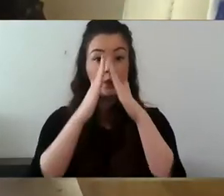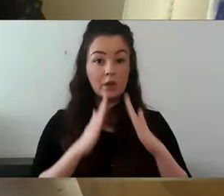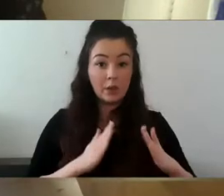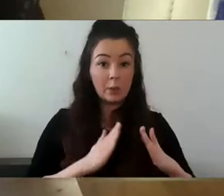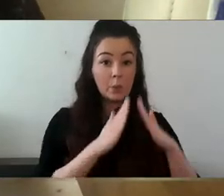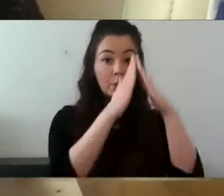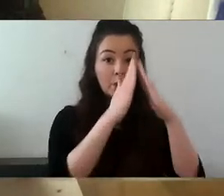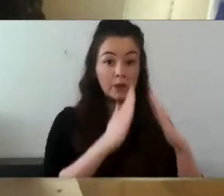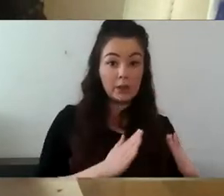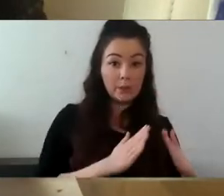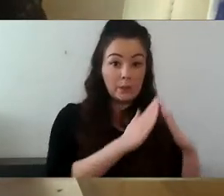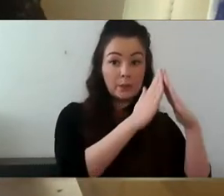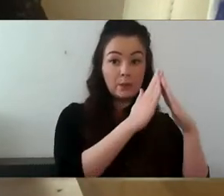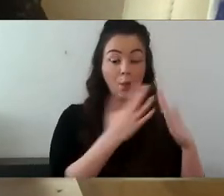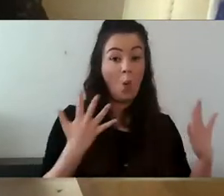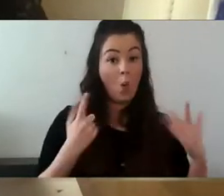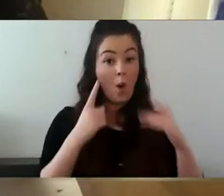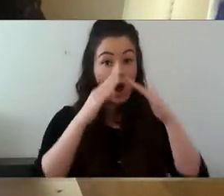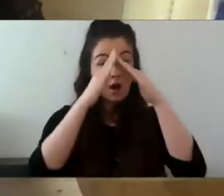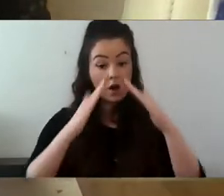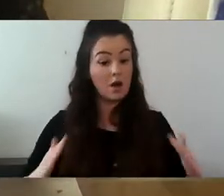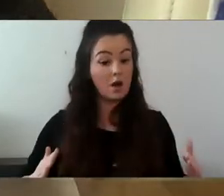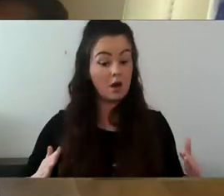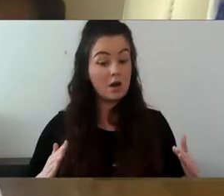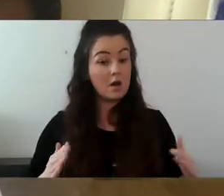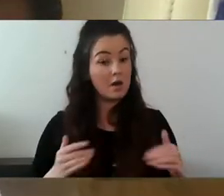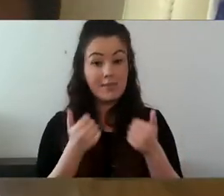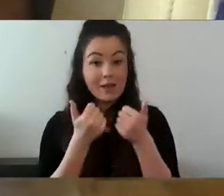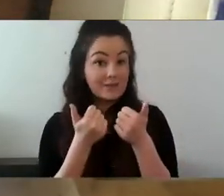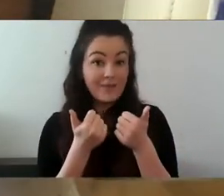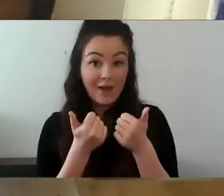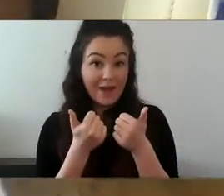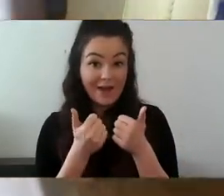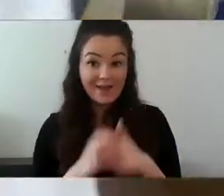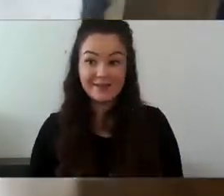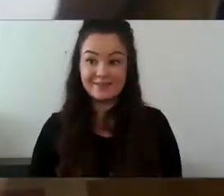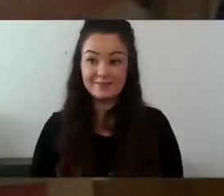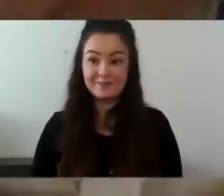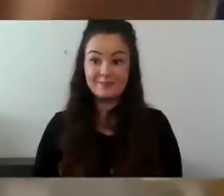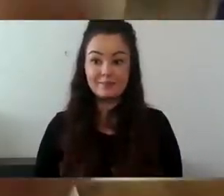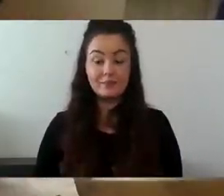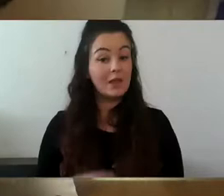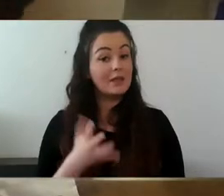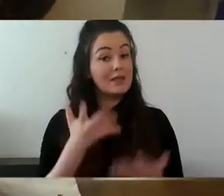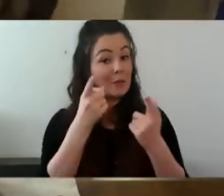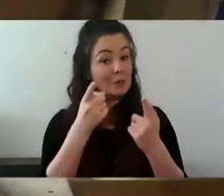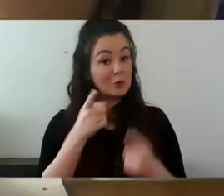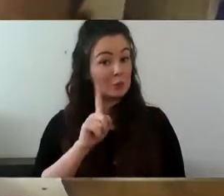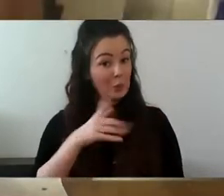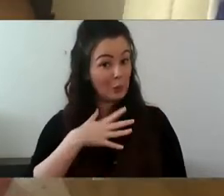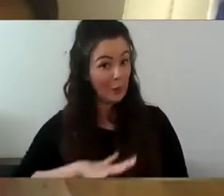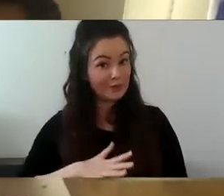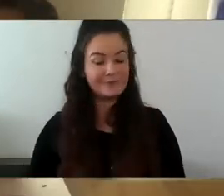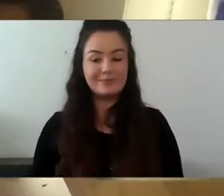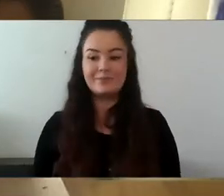thin mountains, or you might just do one triangle. That's absolutely fine. However you want to do